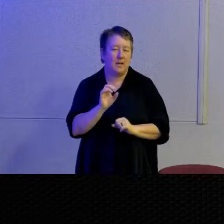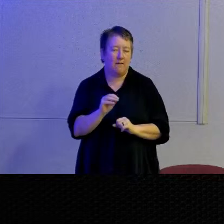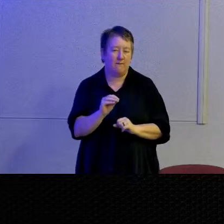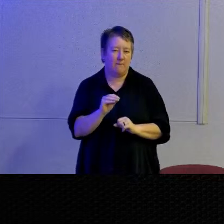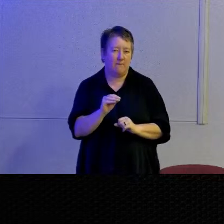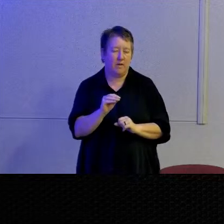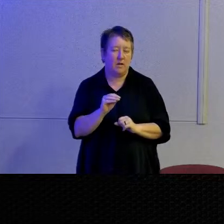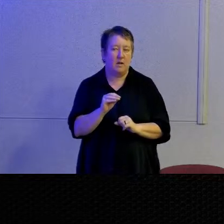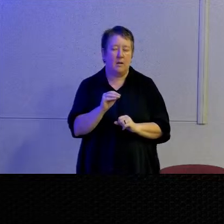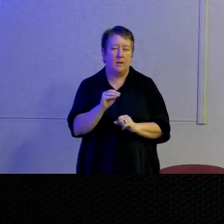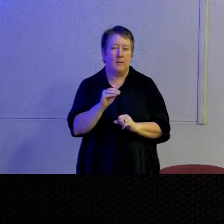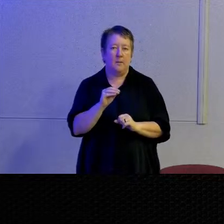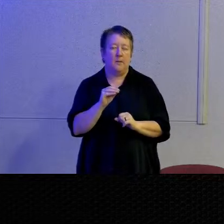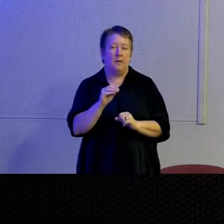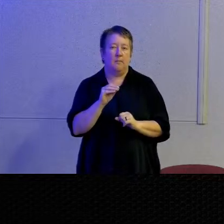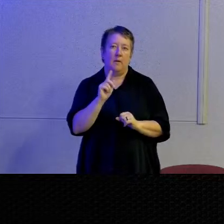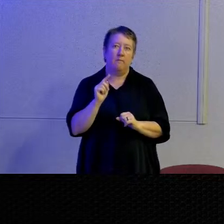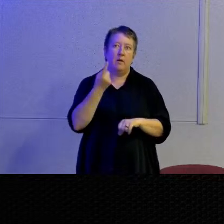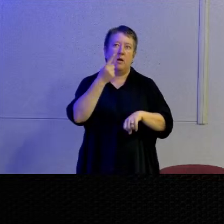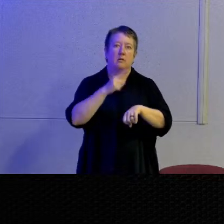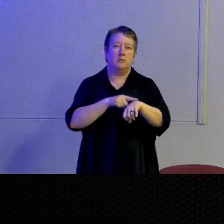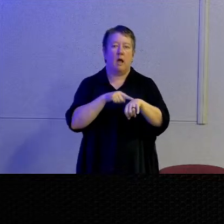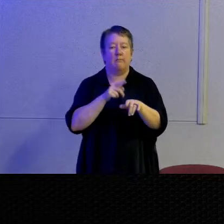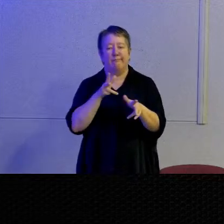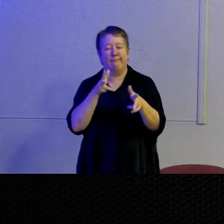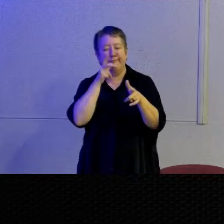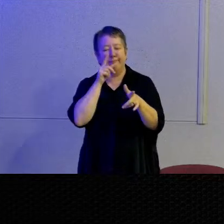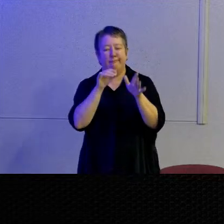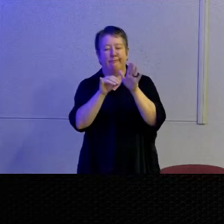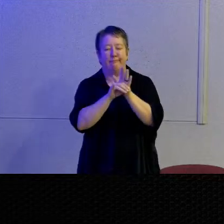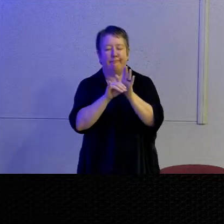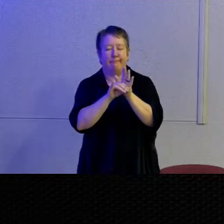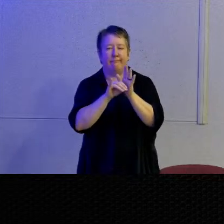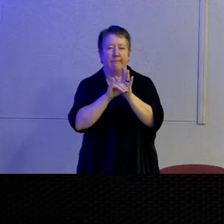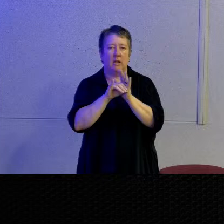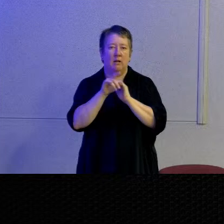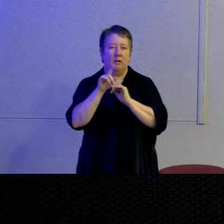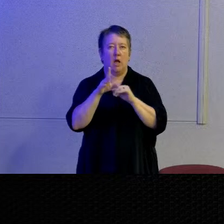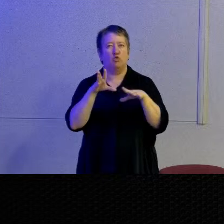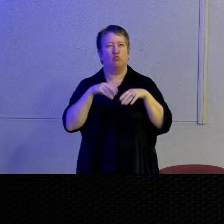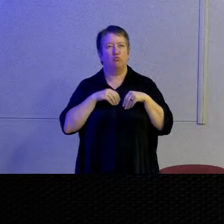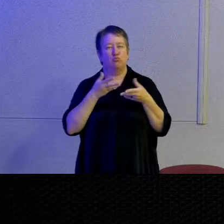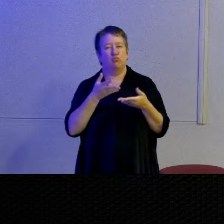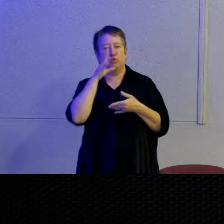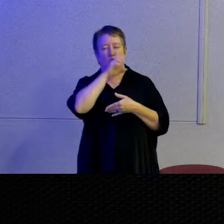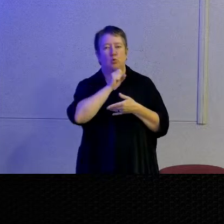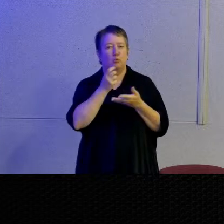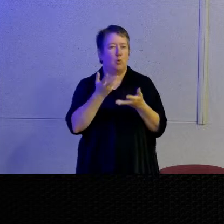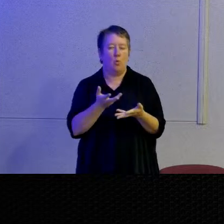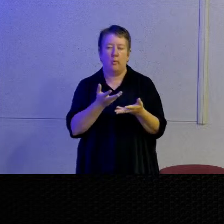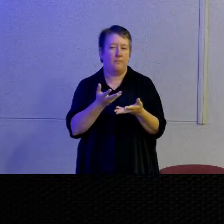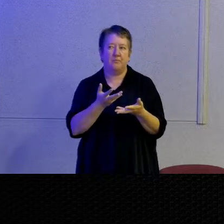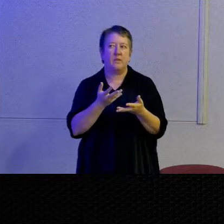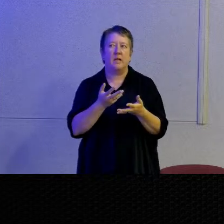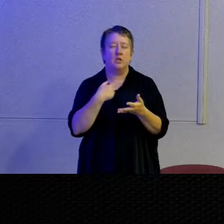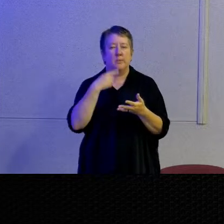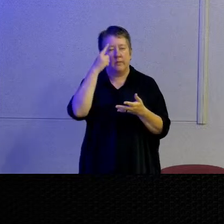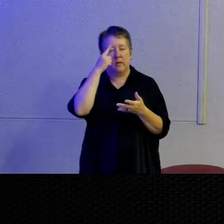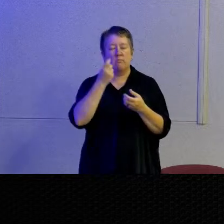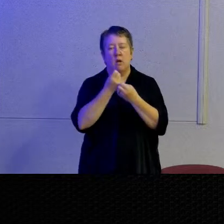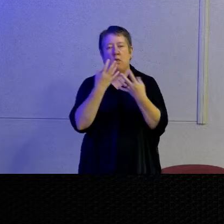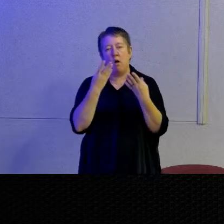face value in the most general form of supersymmetric theory. So I think that there's a lot of